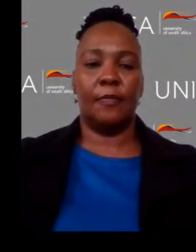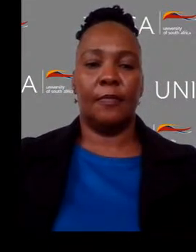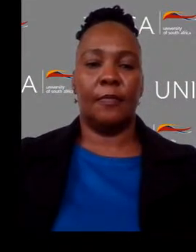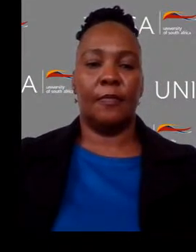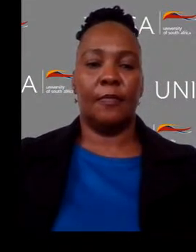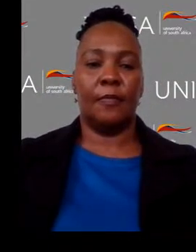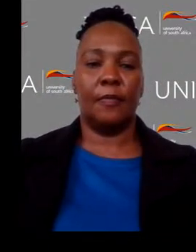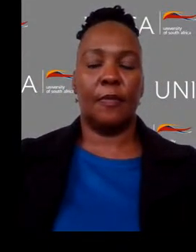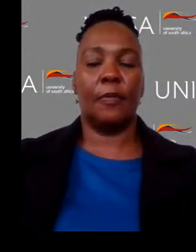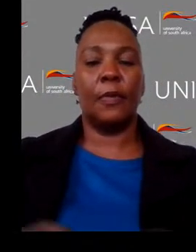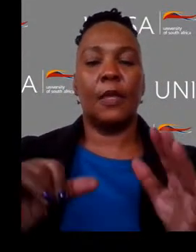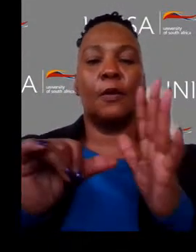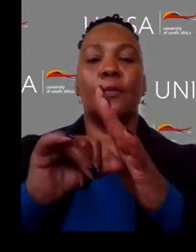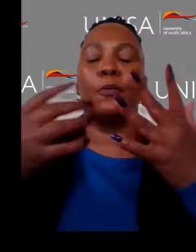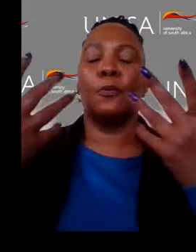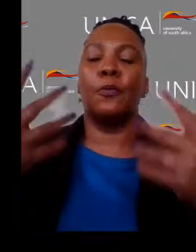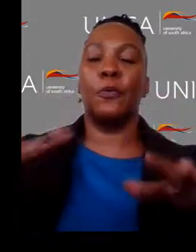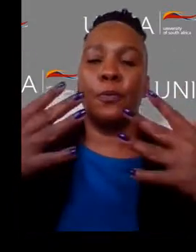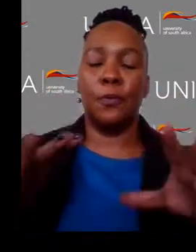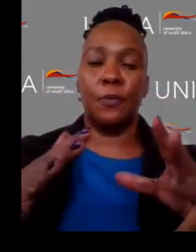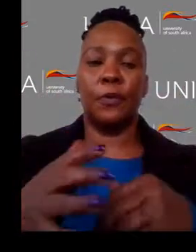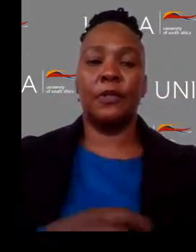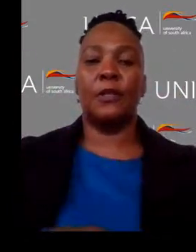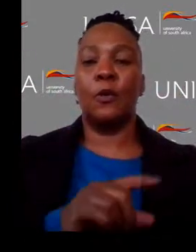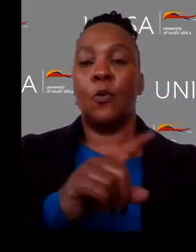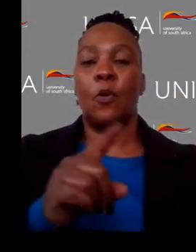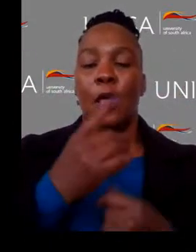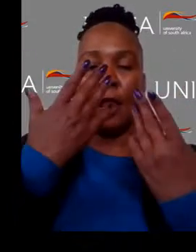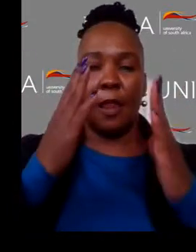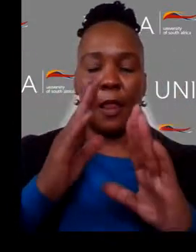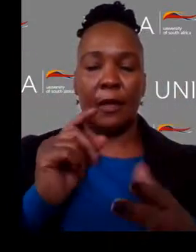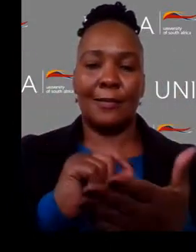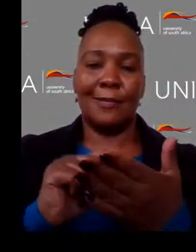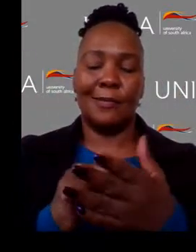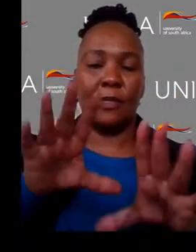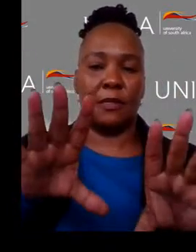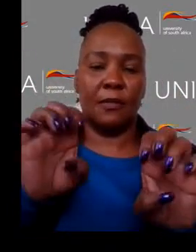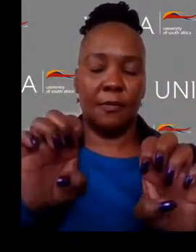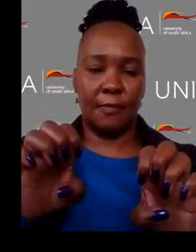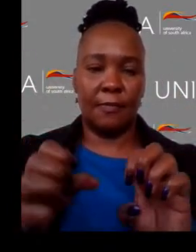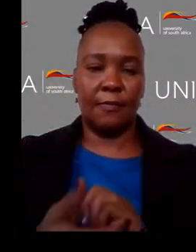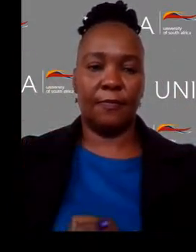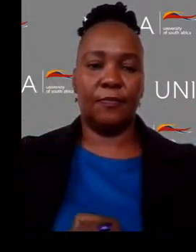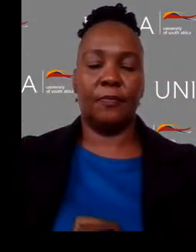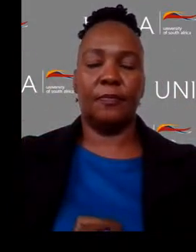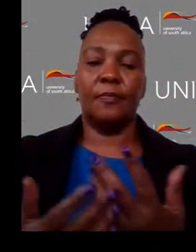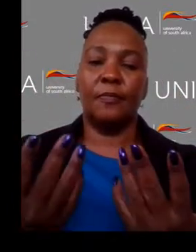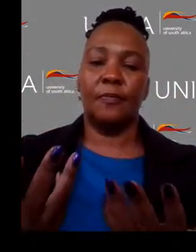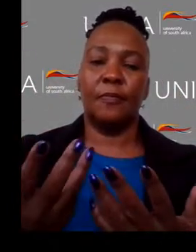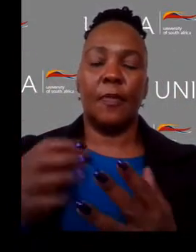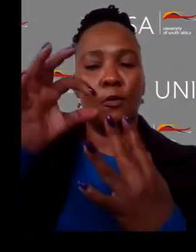It is important that as a student that is writing an exam, you choose the correct